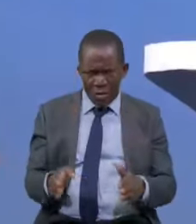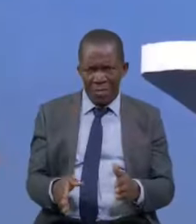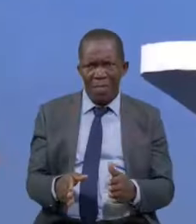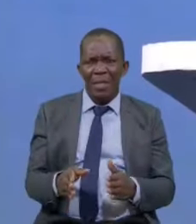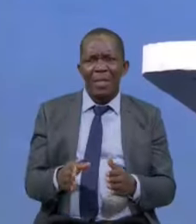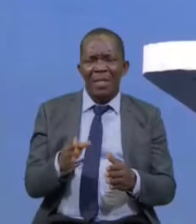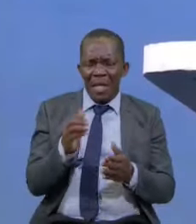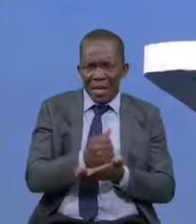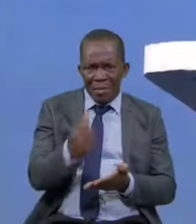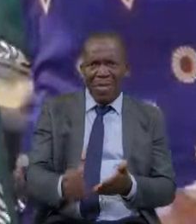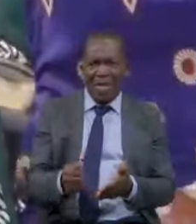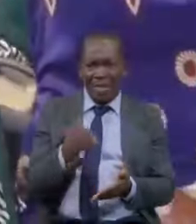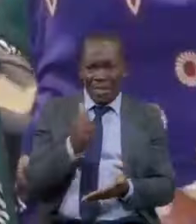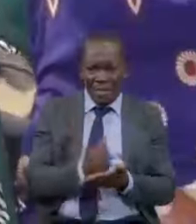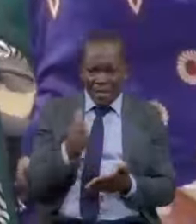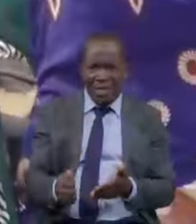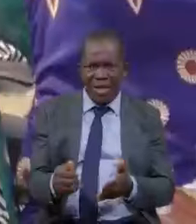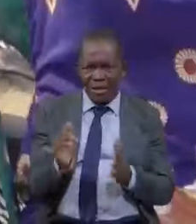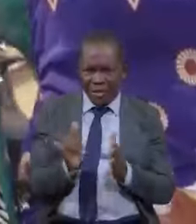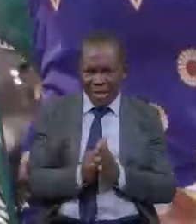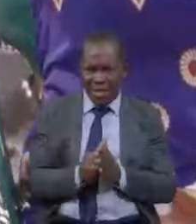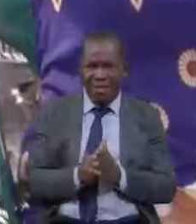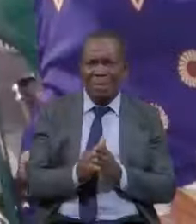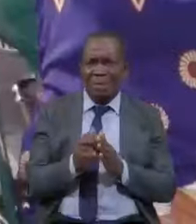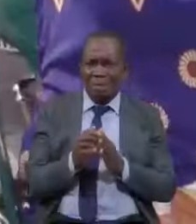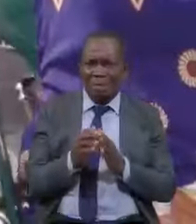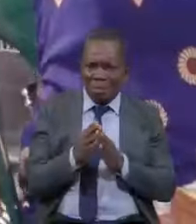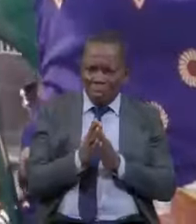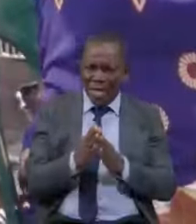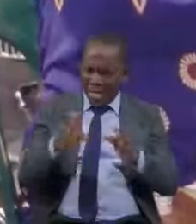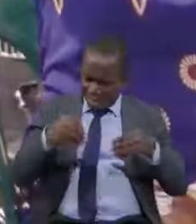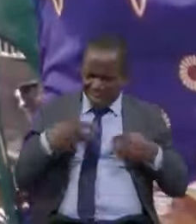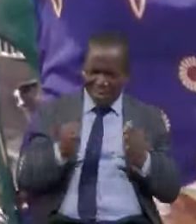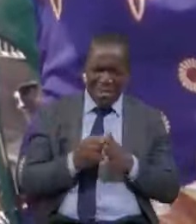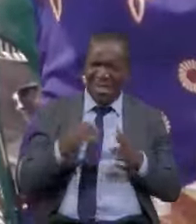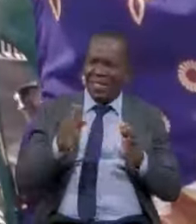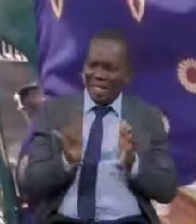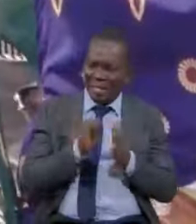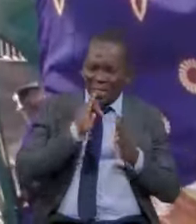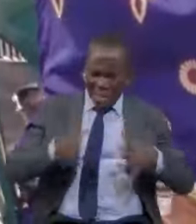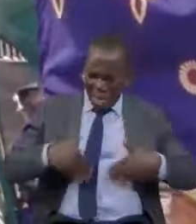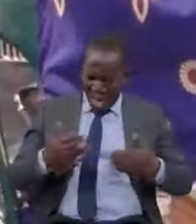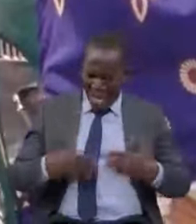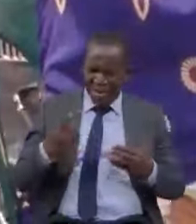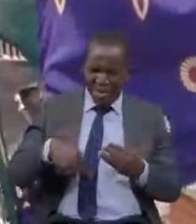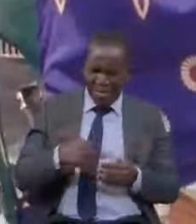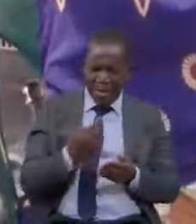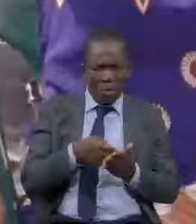usual amen, not excited about holiness, about pure heart, about sanctification.